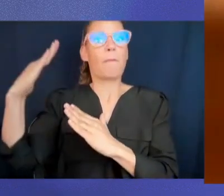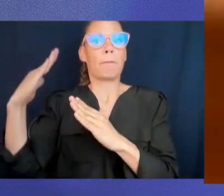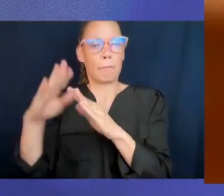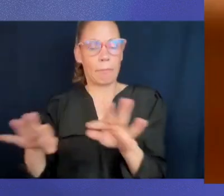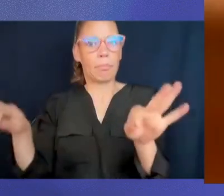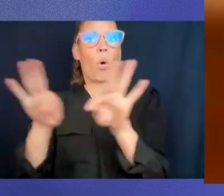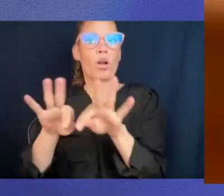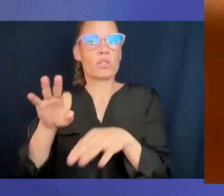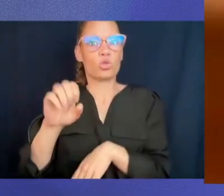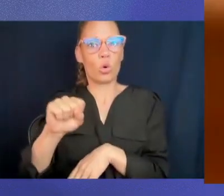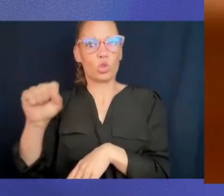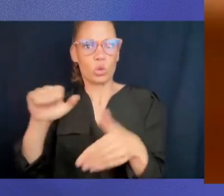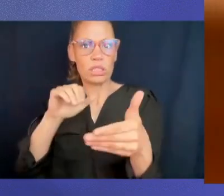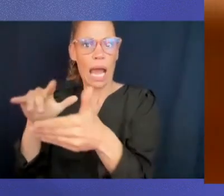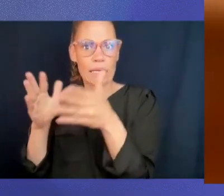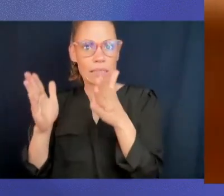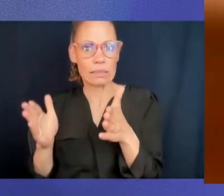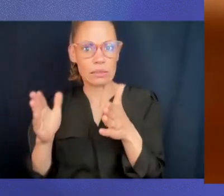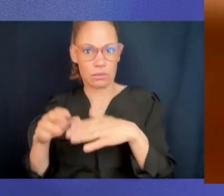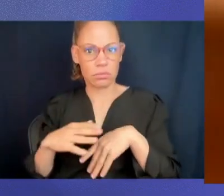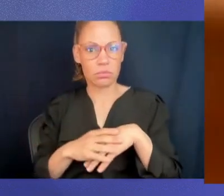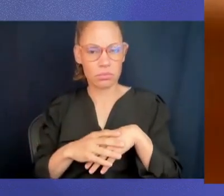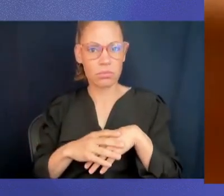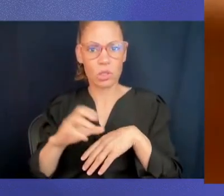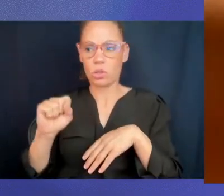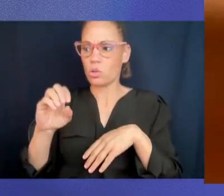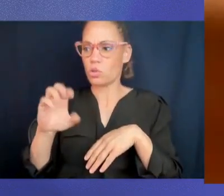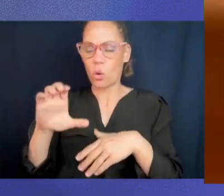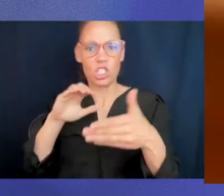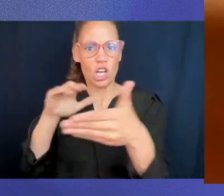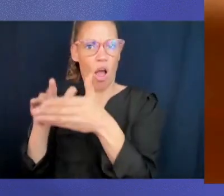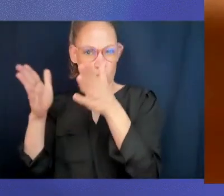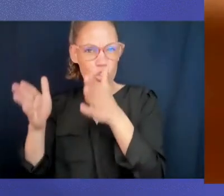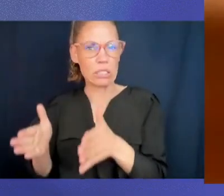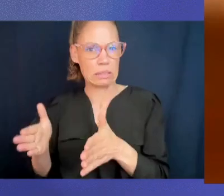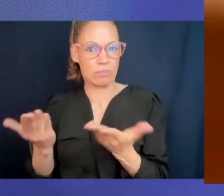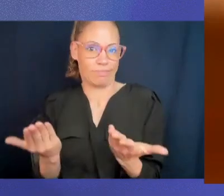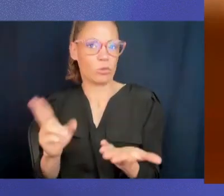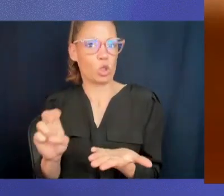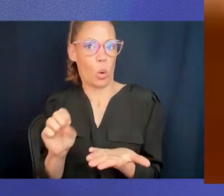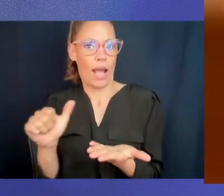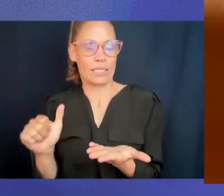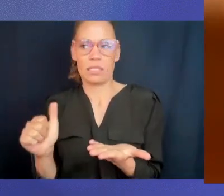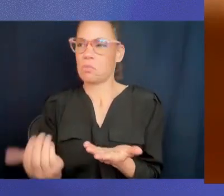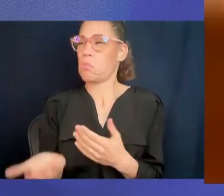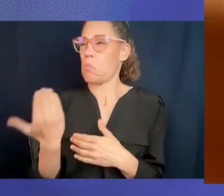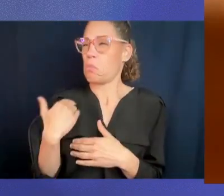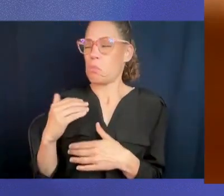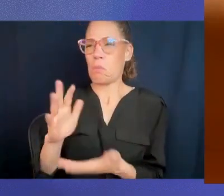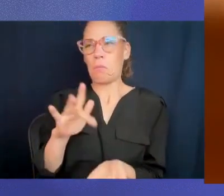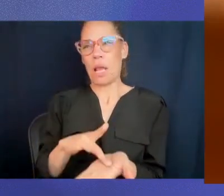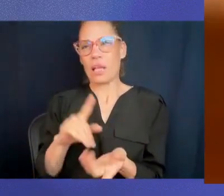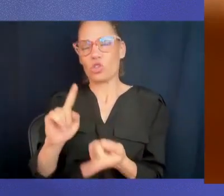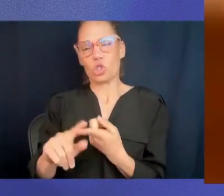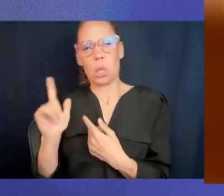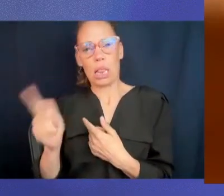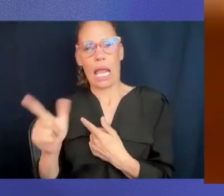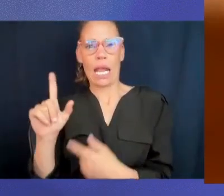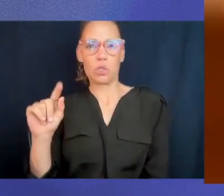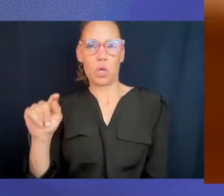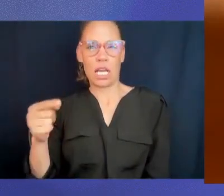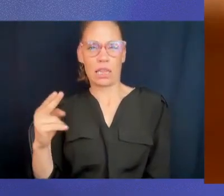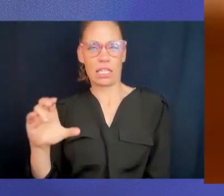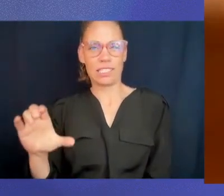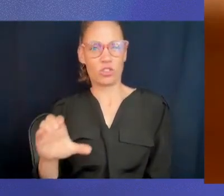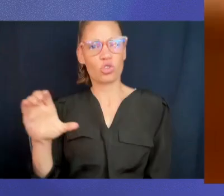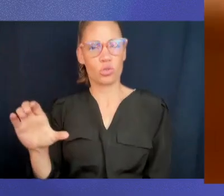scientists, sociologists in the United States in the mid and late 20th century. He worked